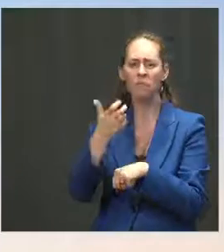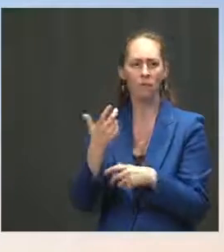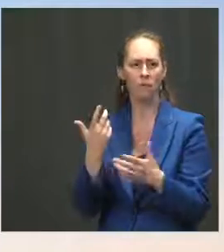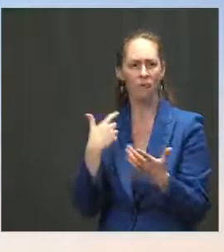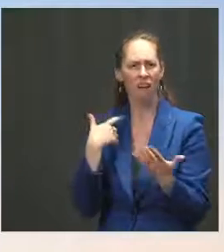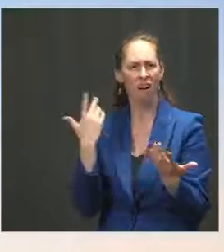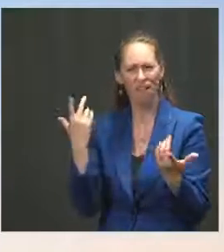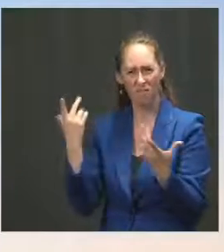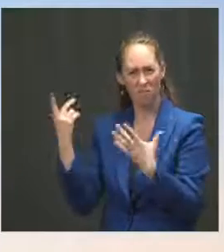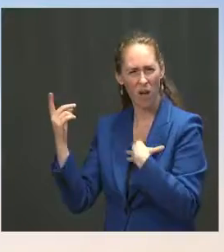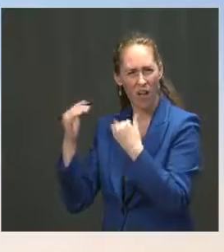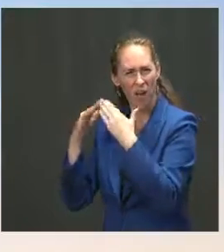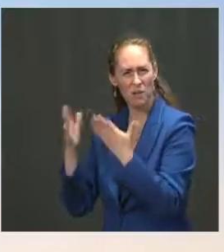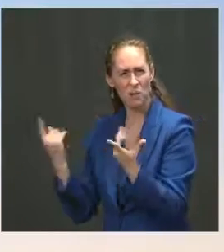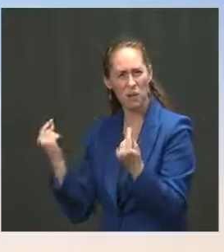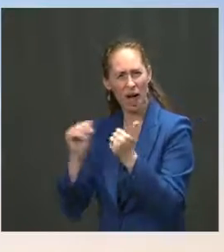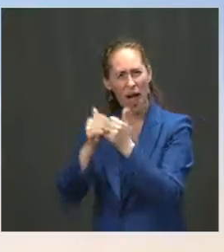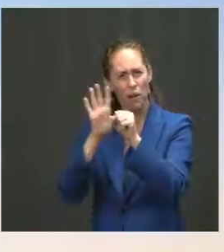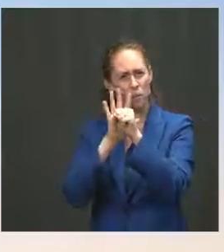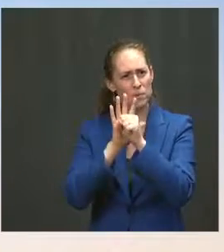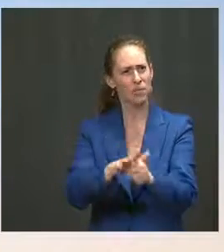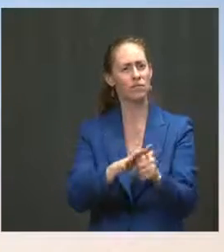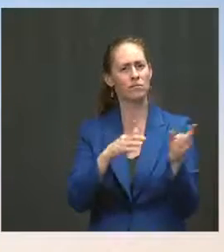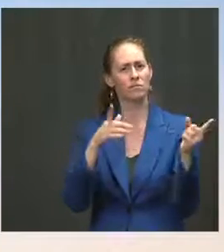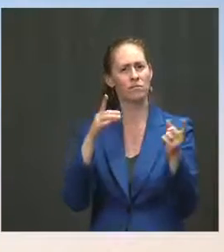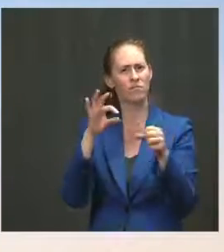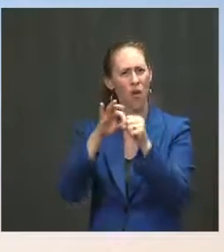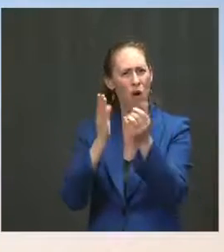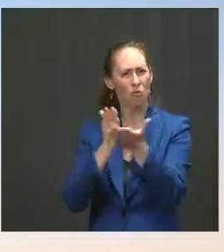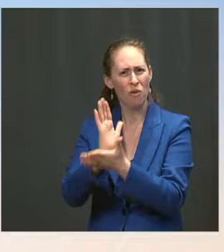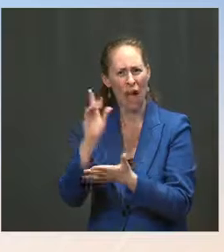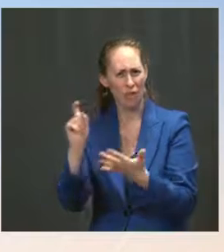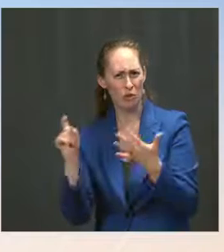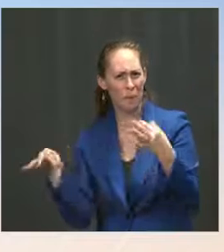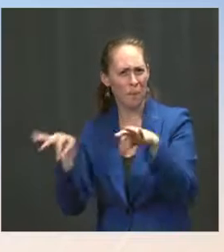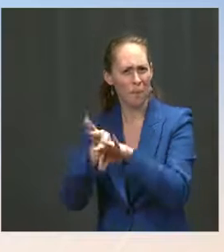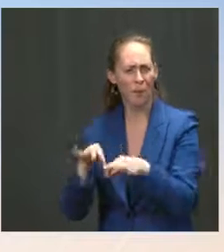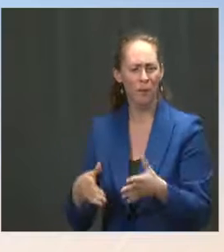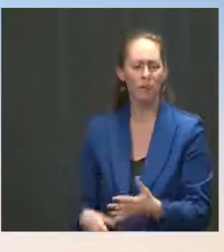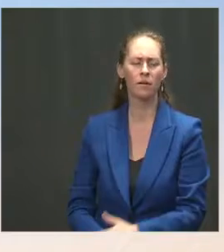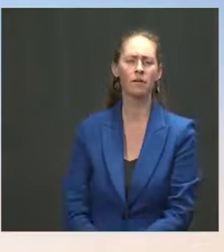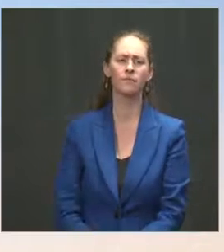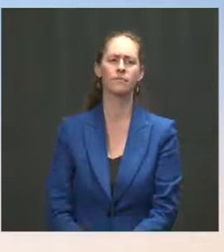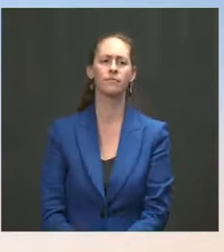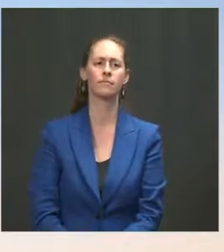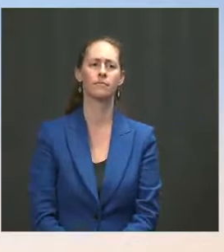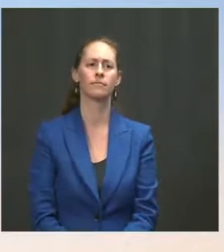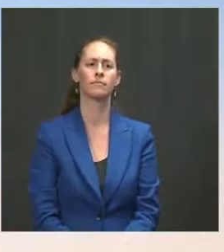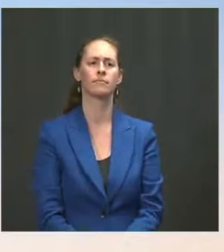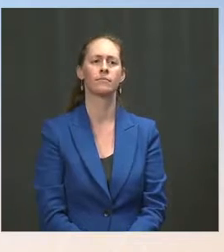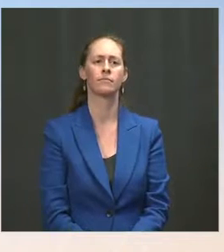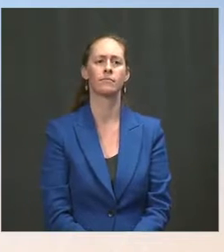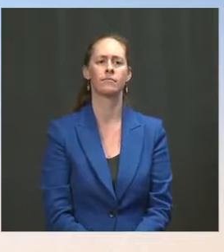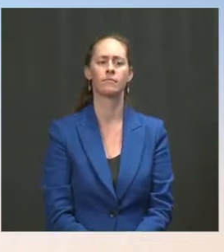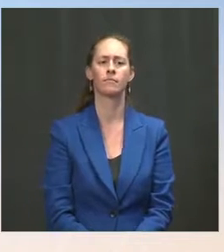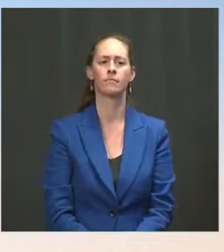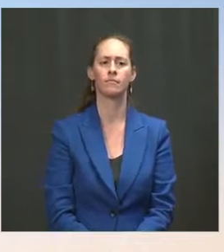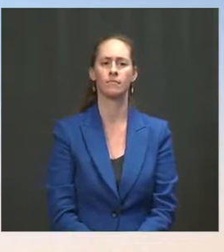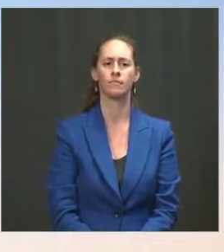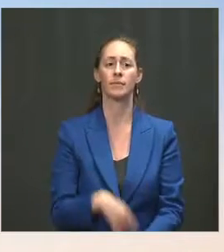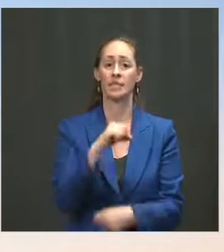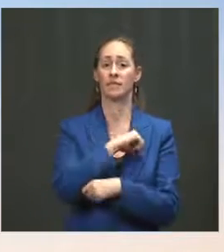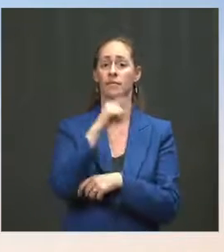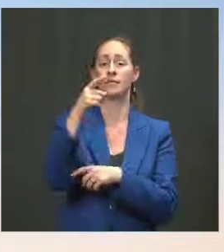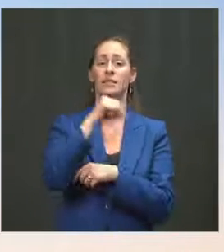sort of push the issue forward over the next month? Well, I would say first that Leader Schumer made clear that he disagrees with that assessment, and he is the leader of the